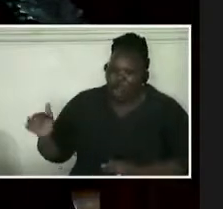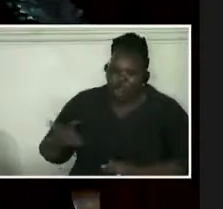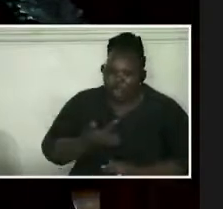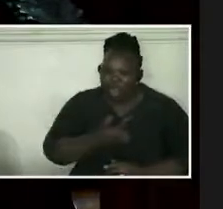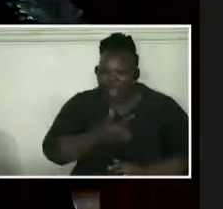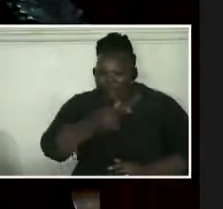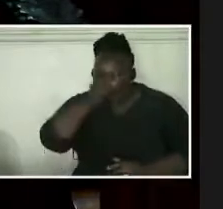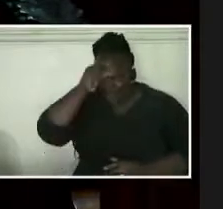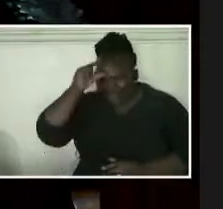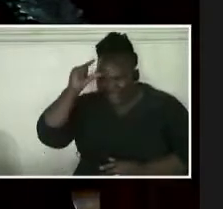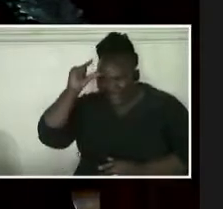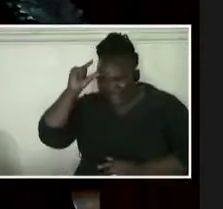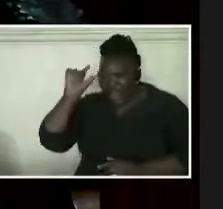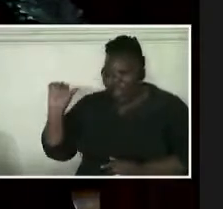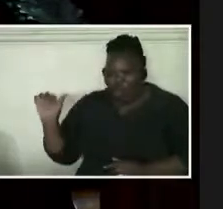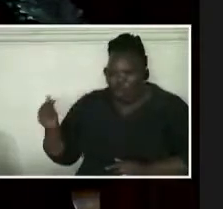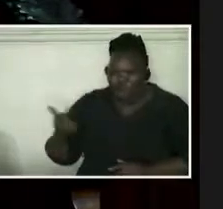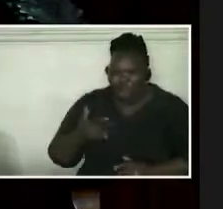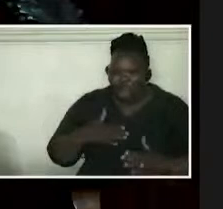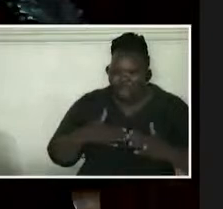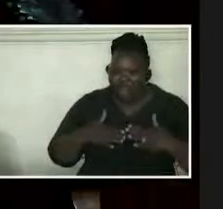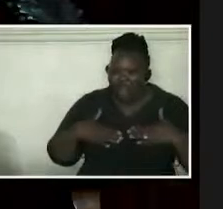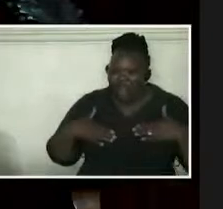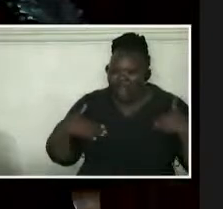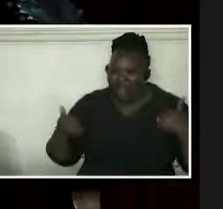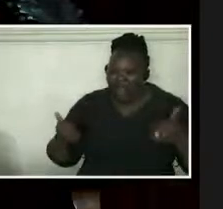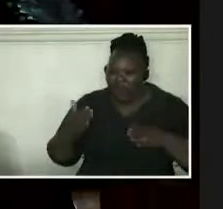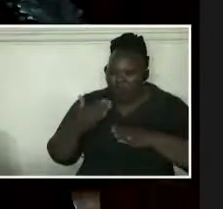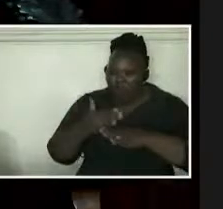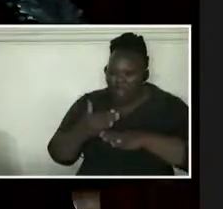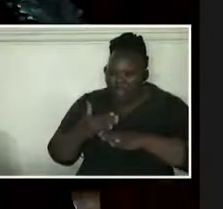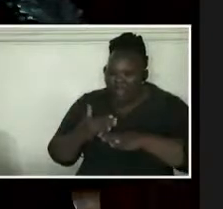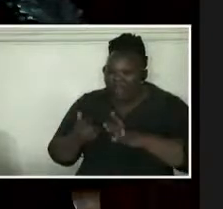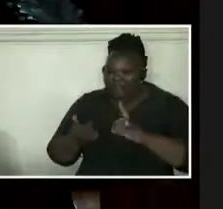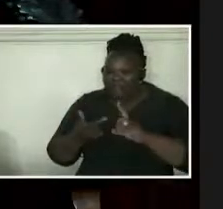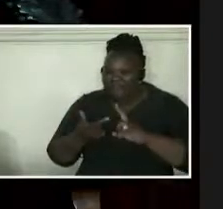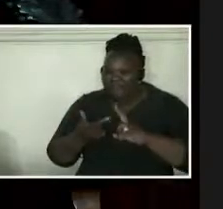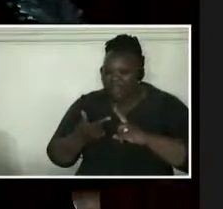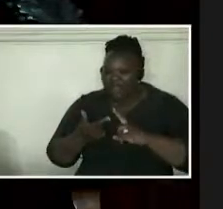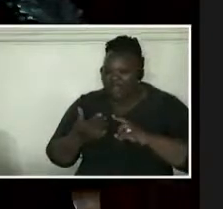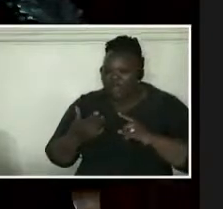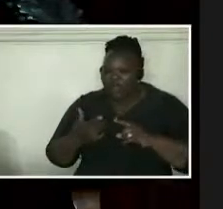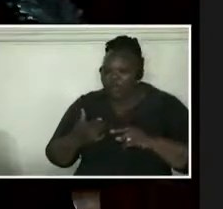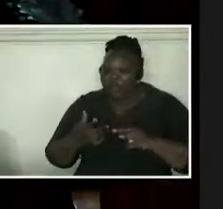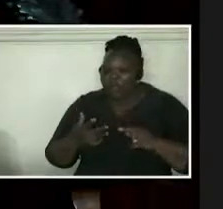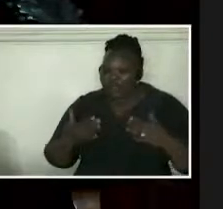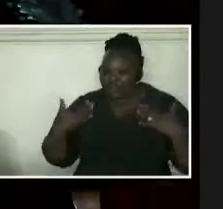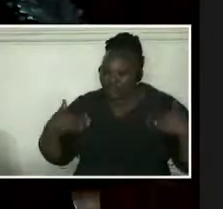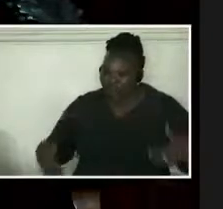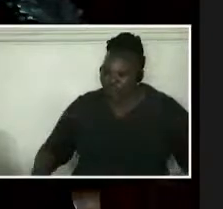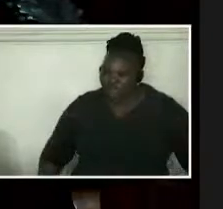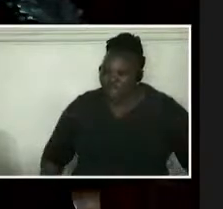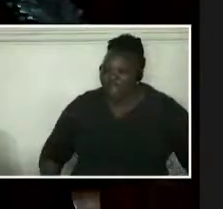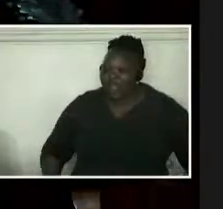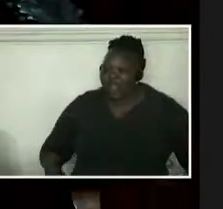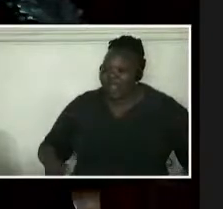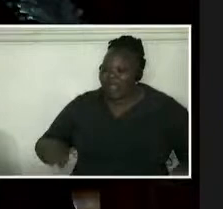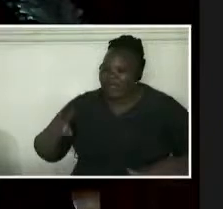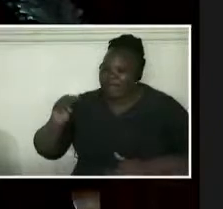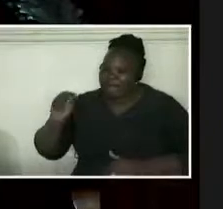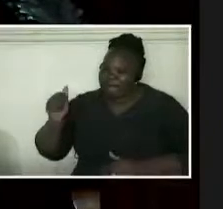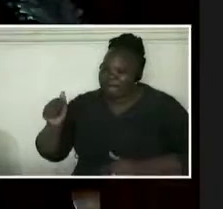and all the health workers at that particular level are from now on going to be wearing maroon and white and we have started